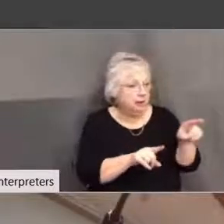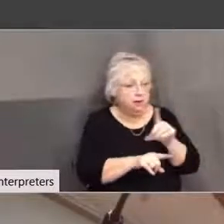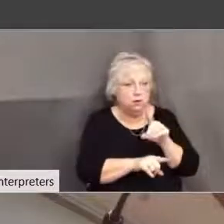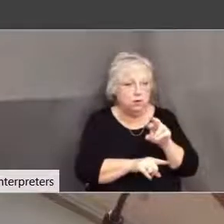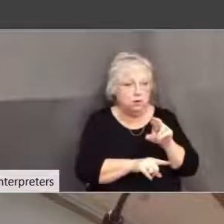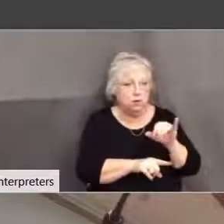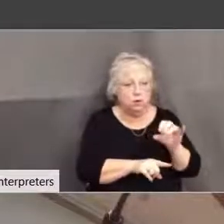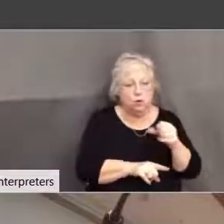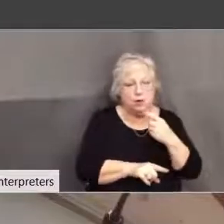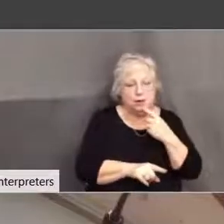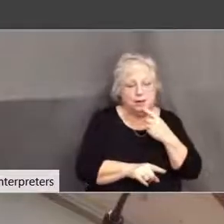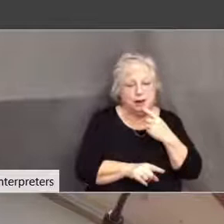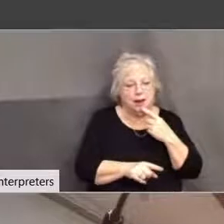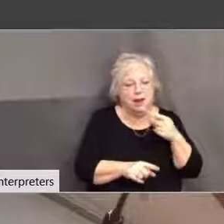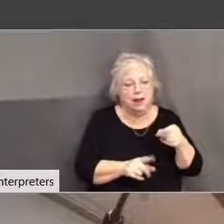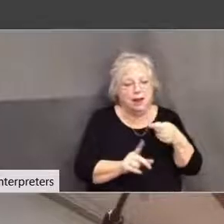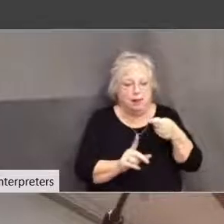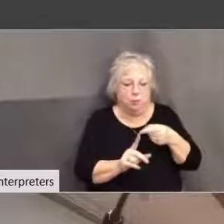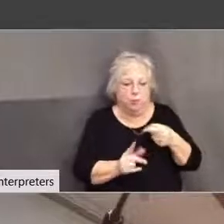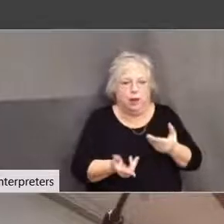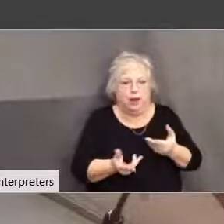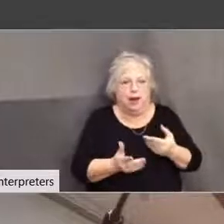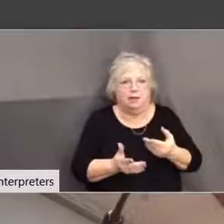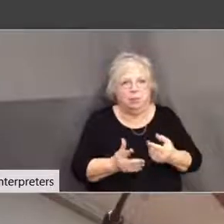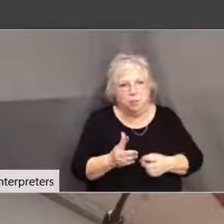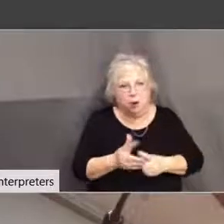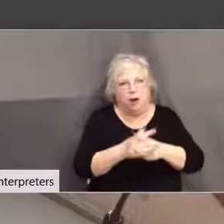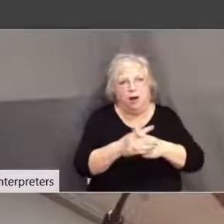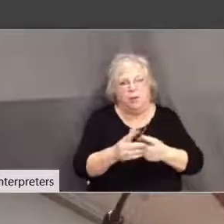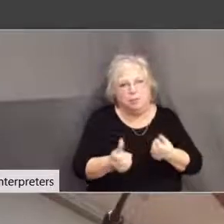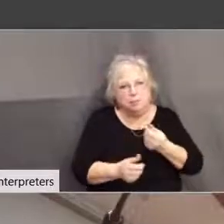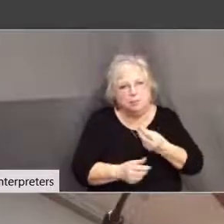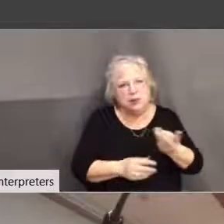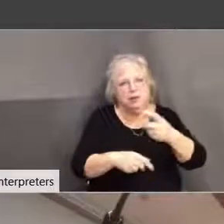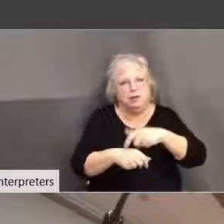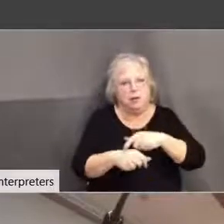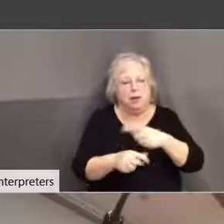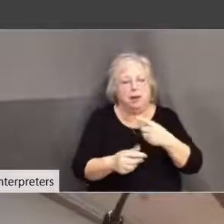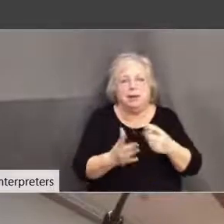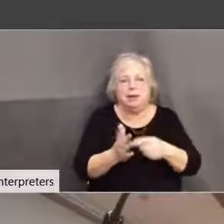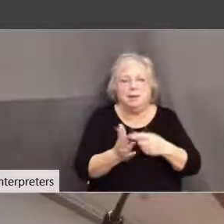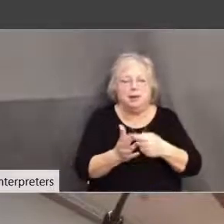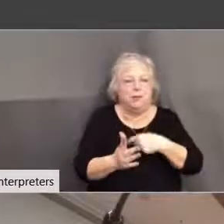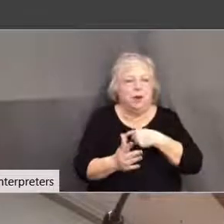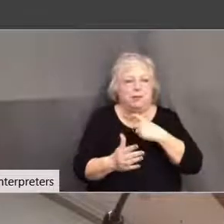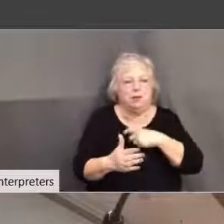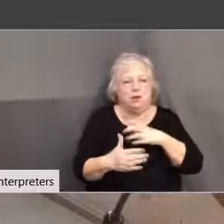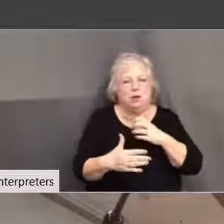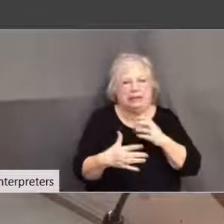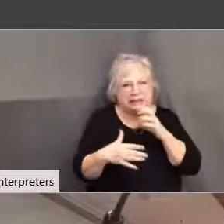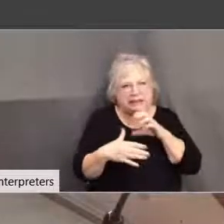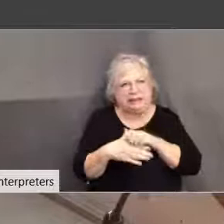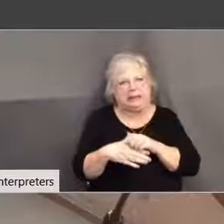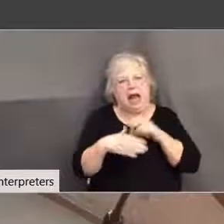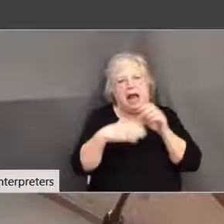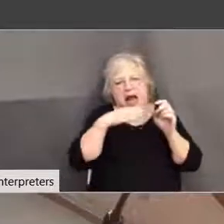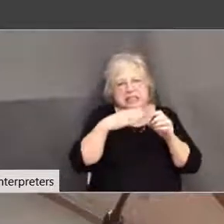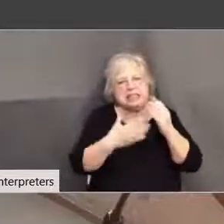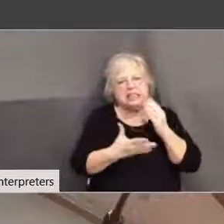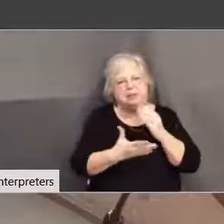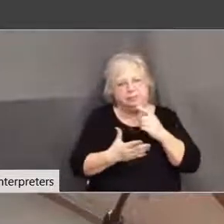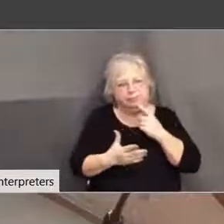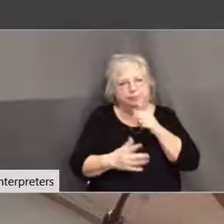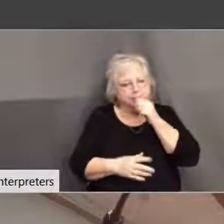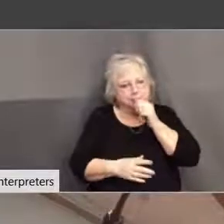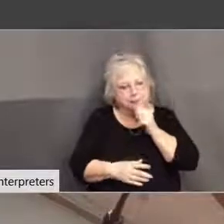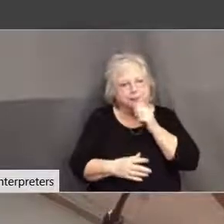times, and sometime or another we have to bite the bullet and say, what's our responsibility to the people that we employ? And if